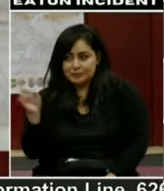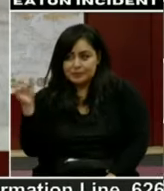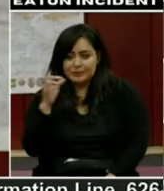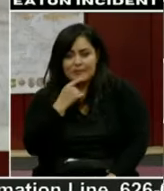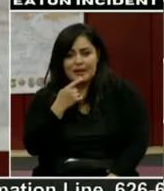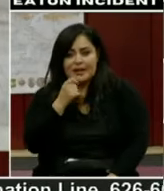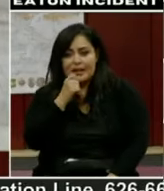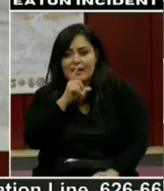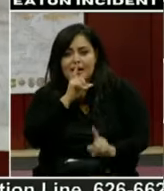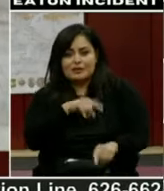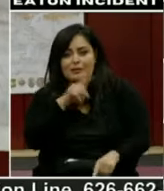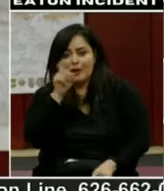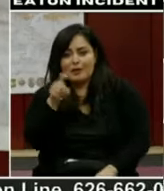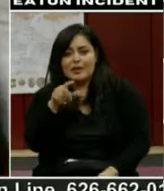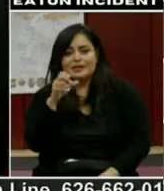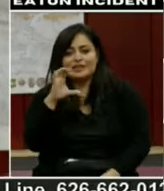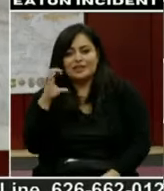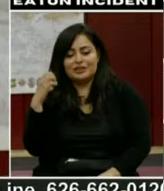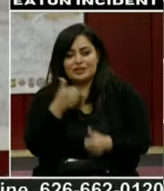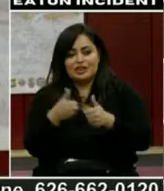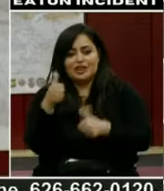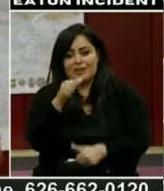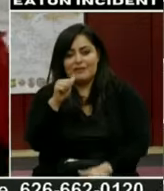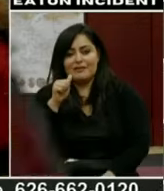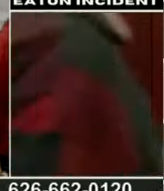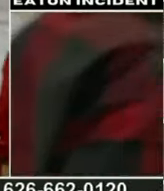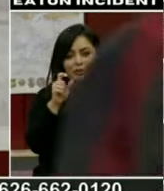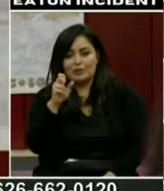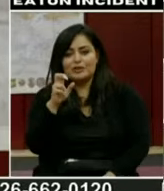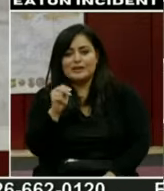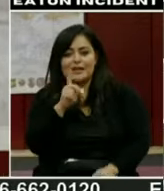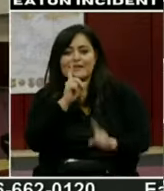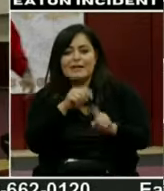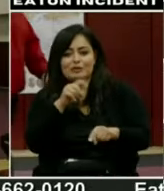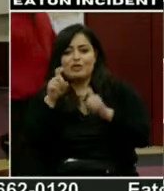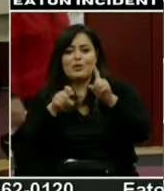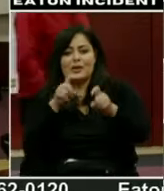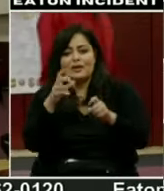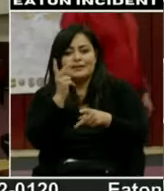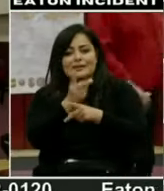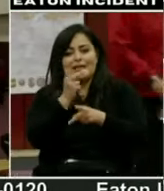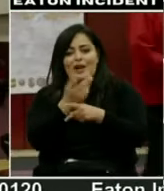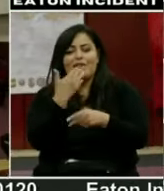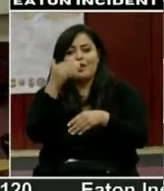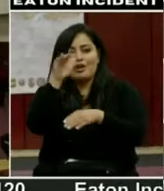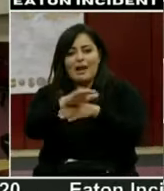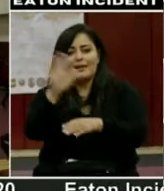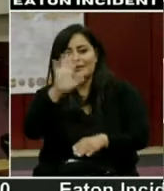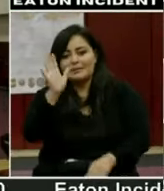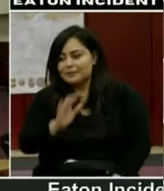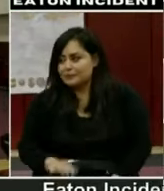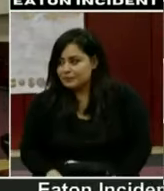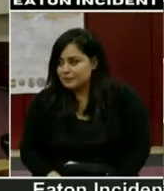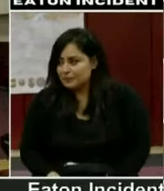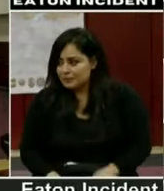Chief Augustine has answered that question on several occasions. Thank you, everyone. Have a good night.